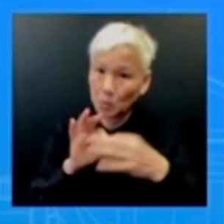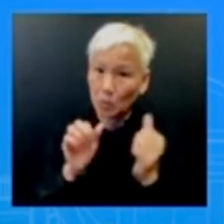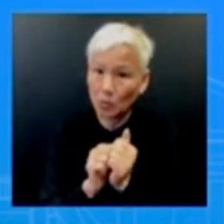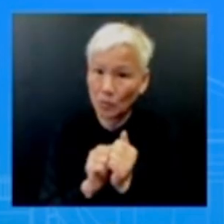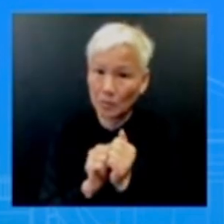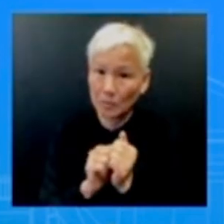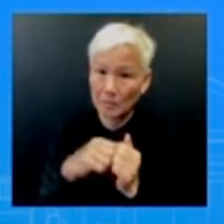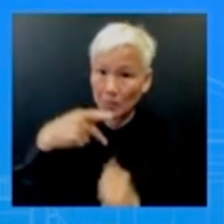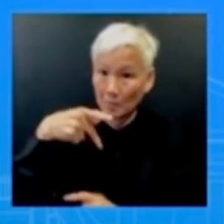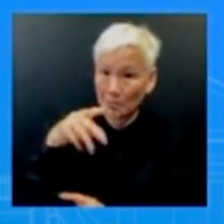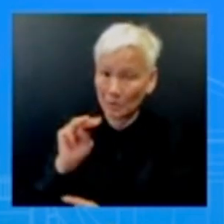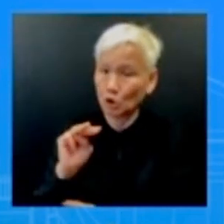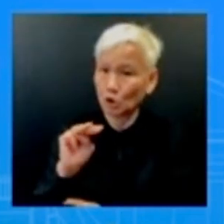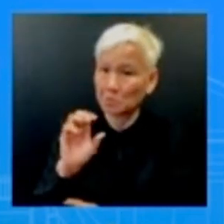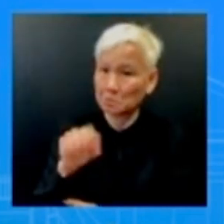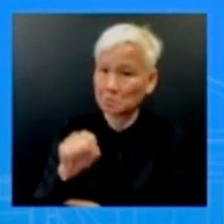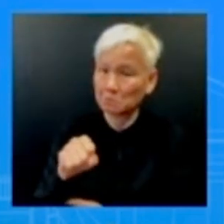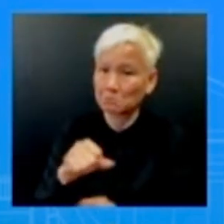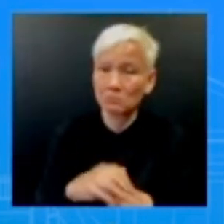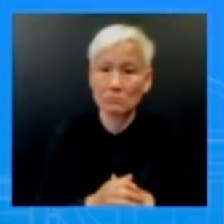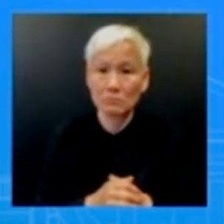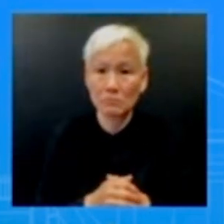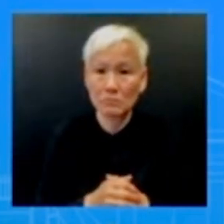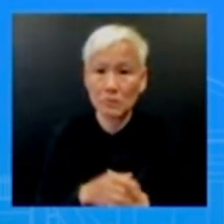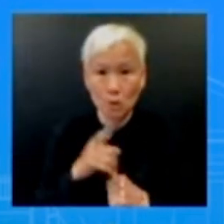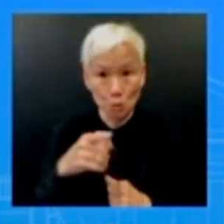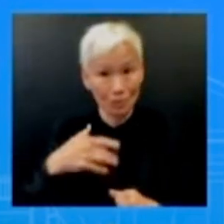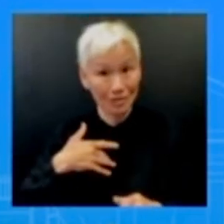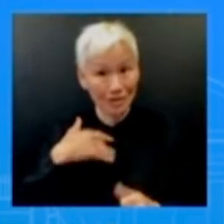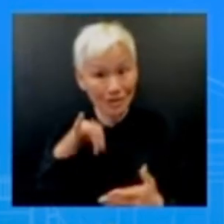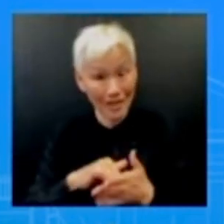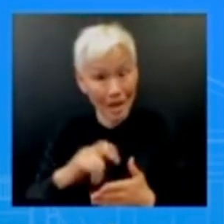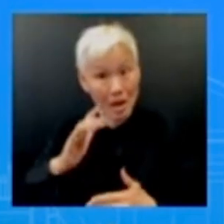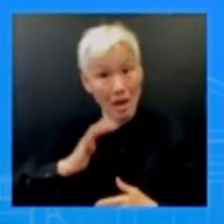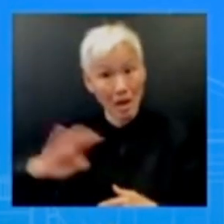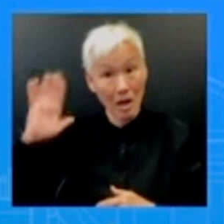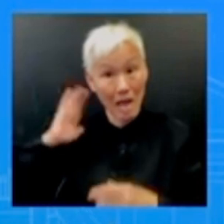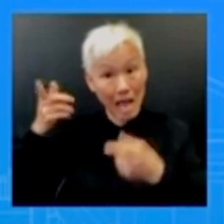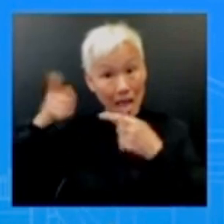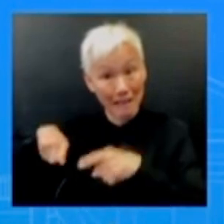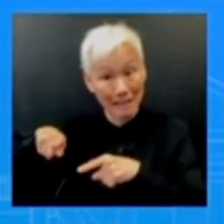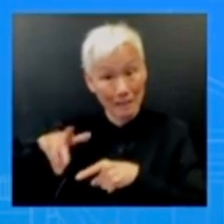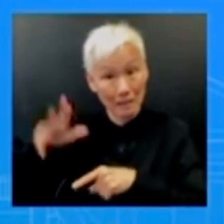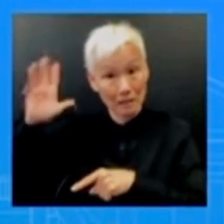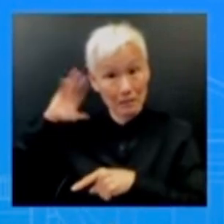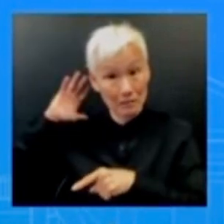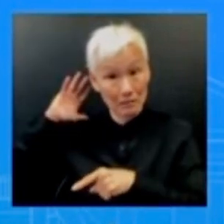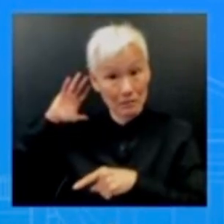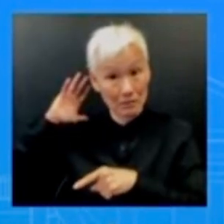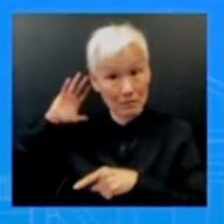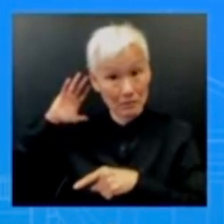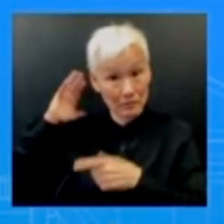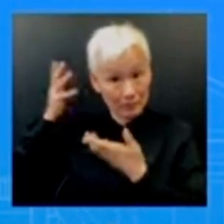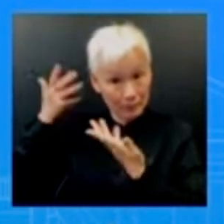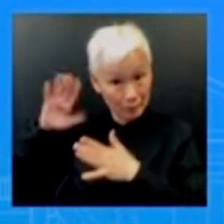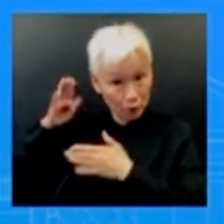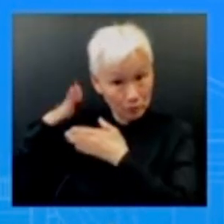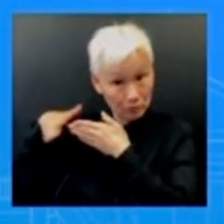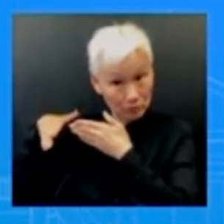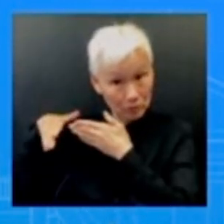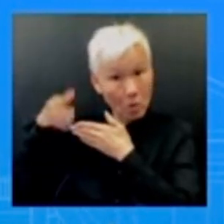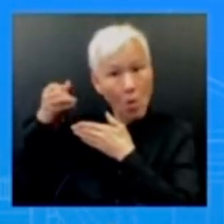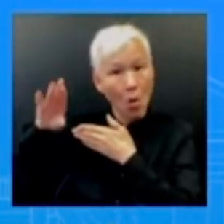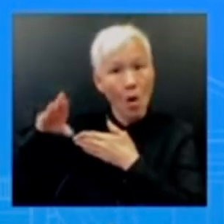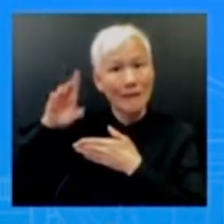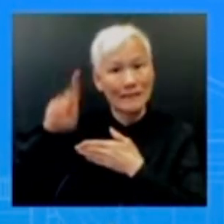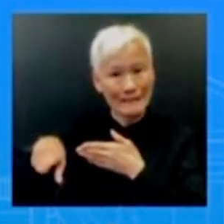feel that episode is in the past, or does that relationship need tending with Canada? We'll have more to say later in